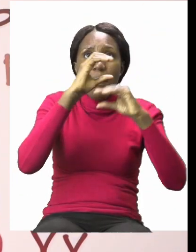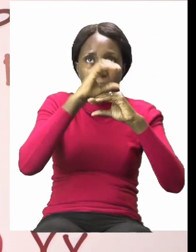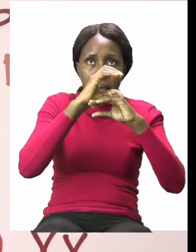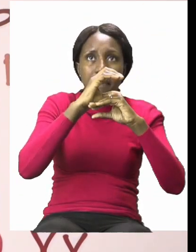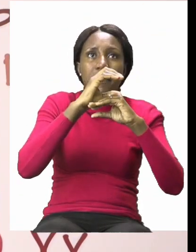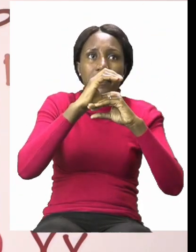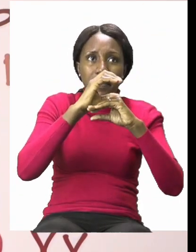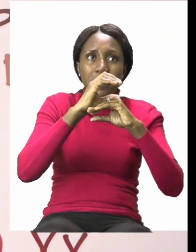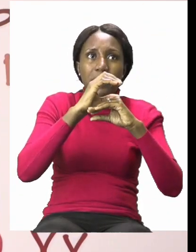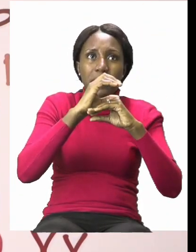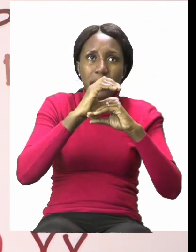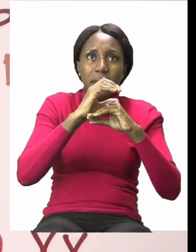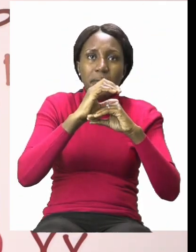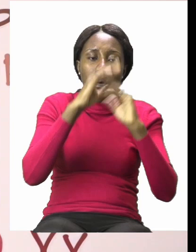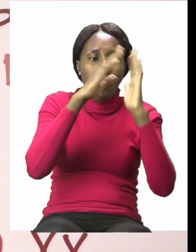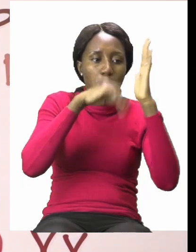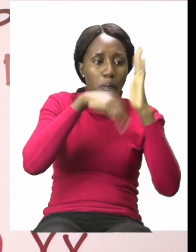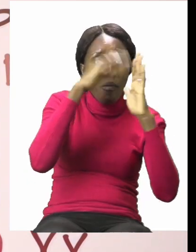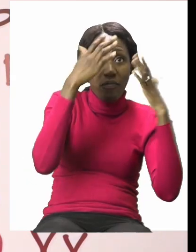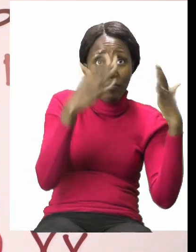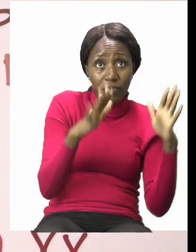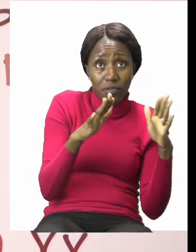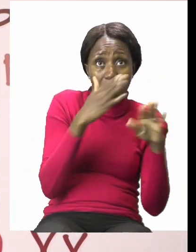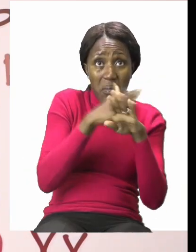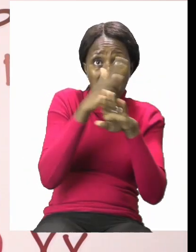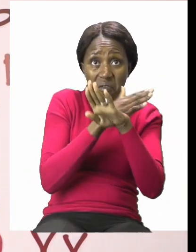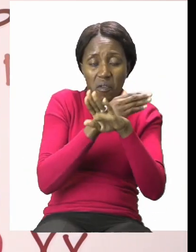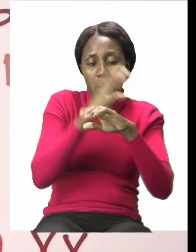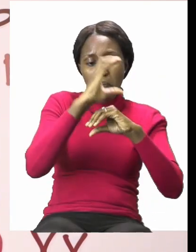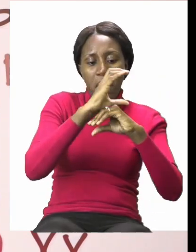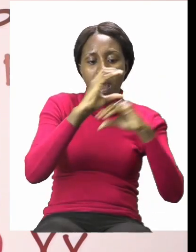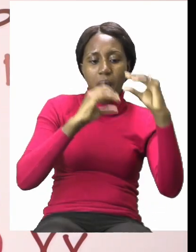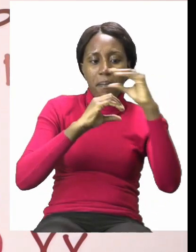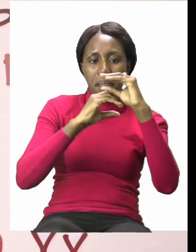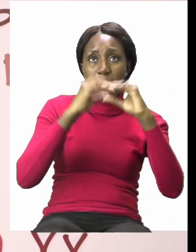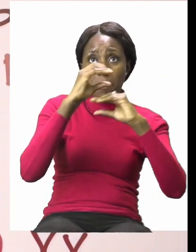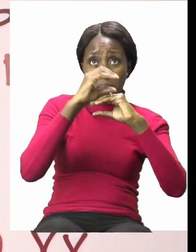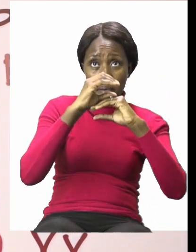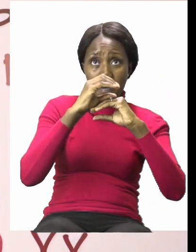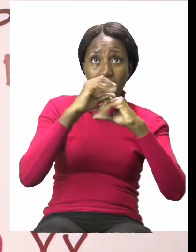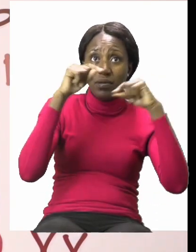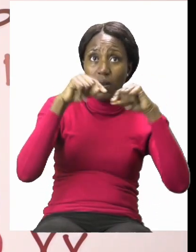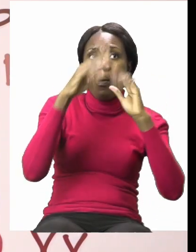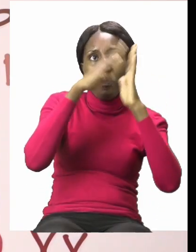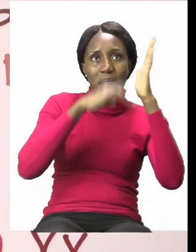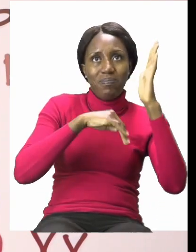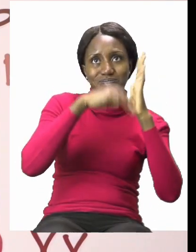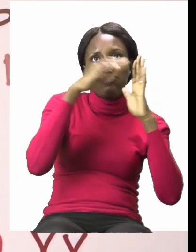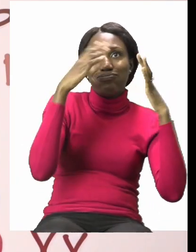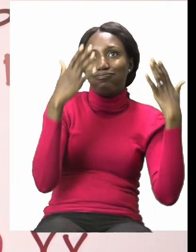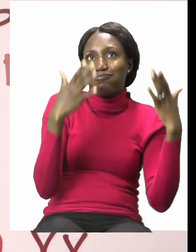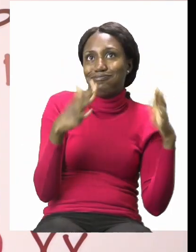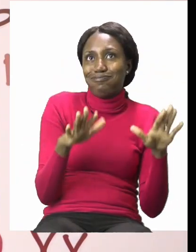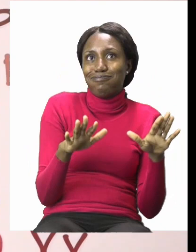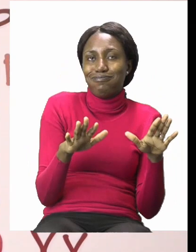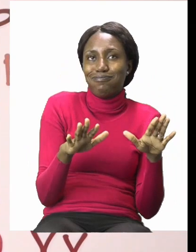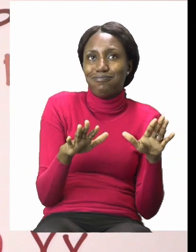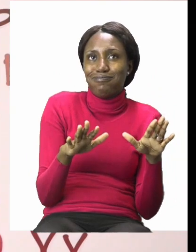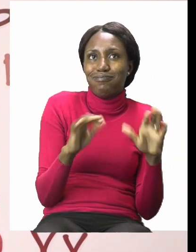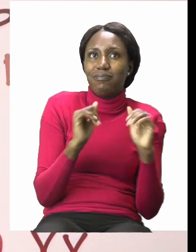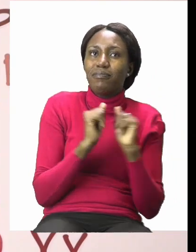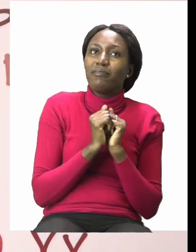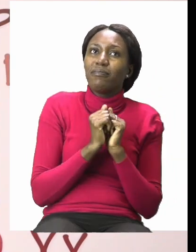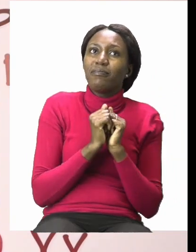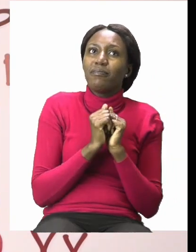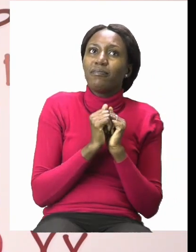after it has been painted, but before it has its bricks layered. So this is a wall.